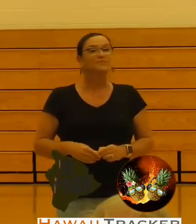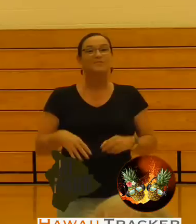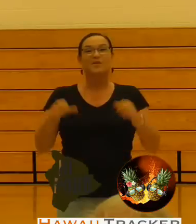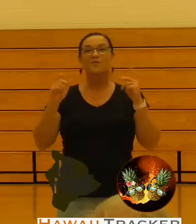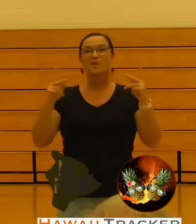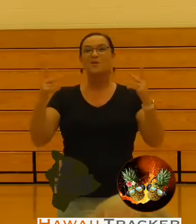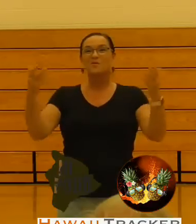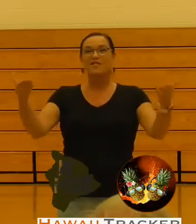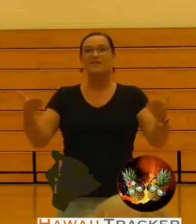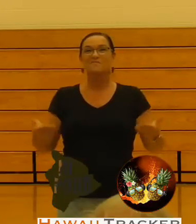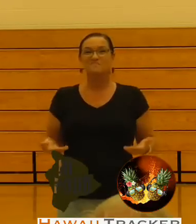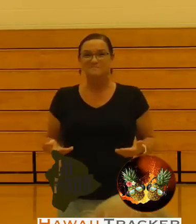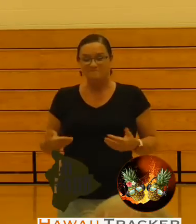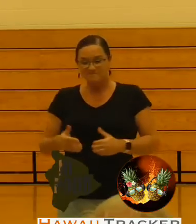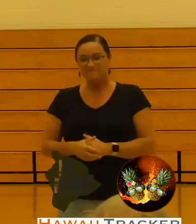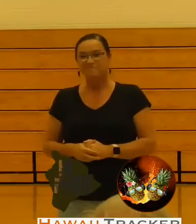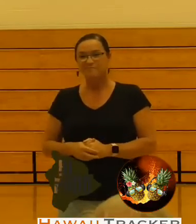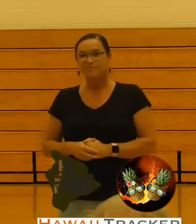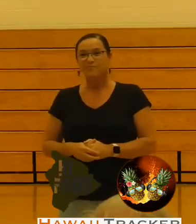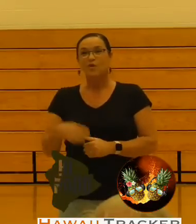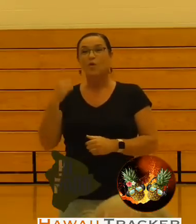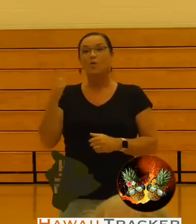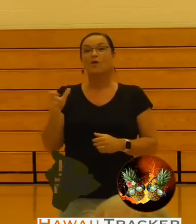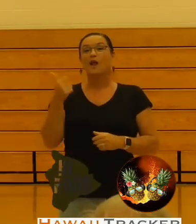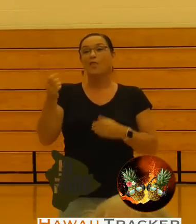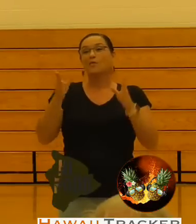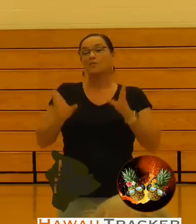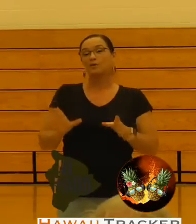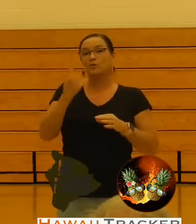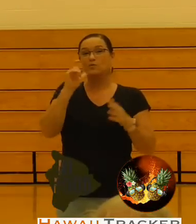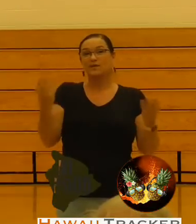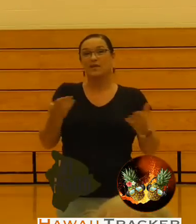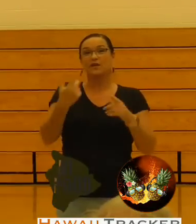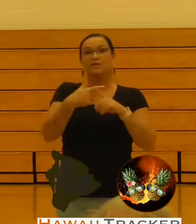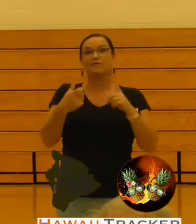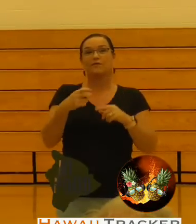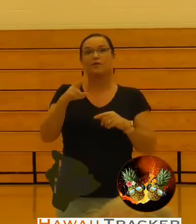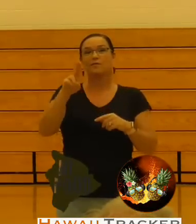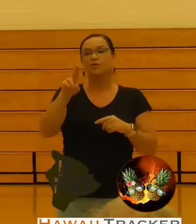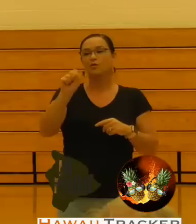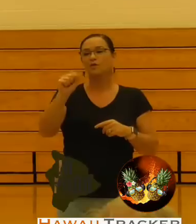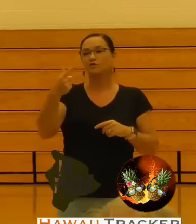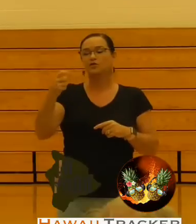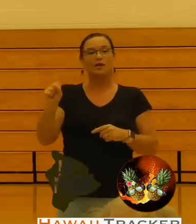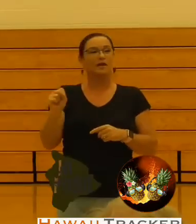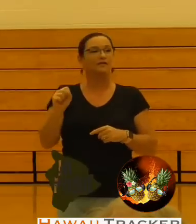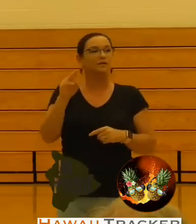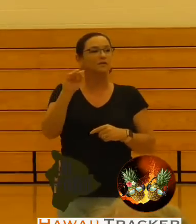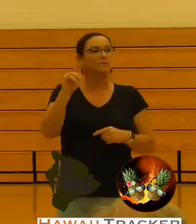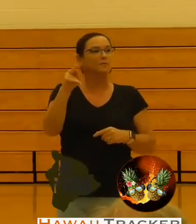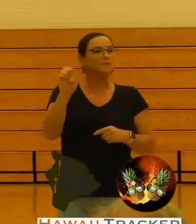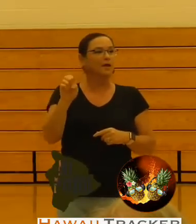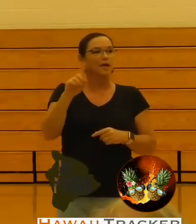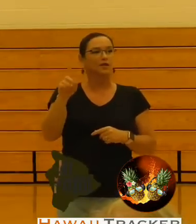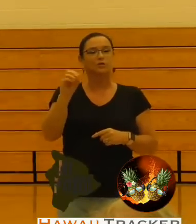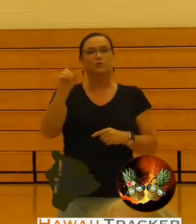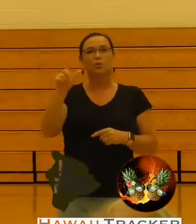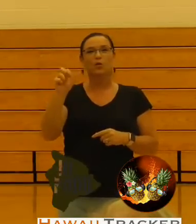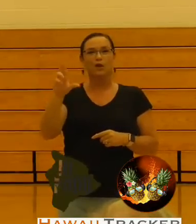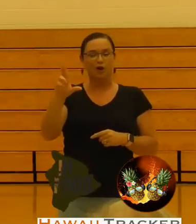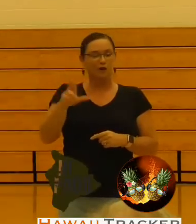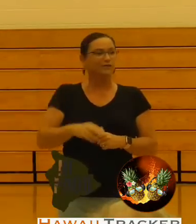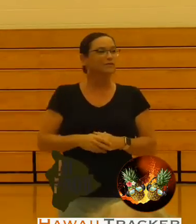Okay, welcome. One other person that's here from U.S. Geological Survey is Mike Zoller.